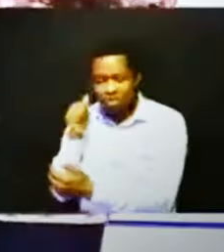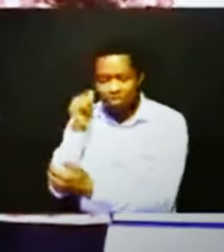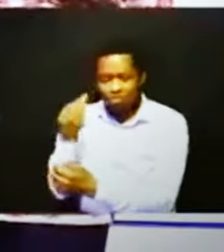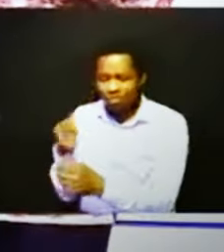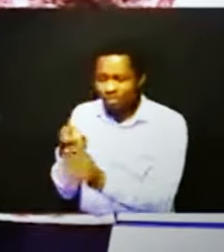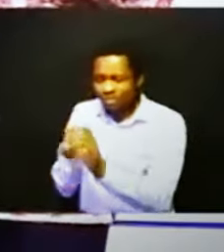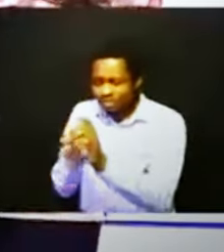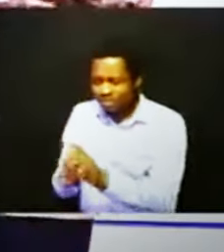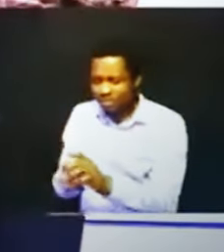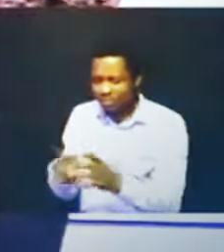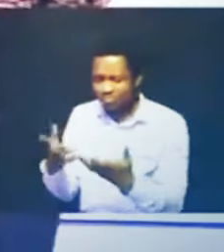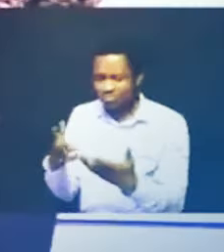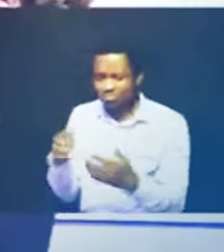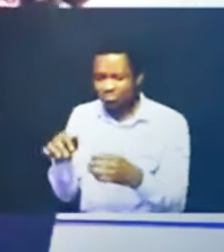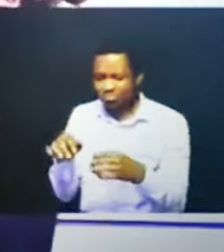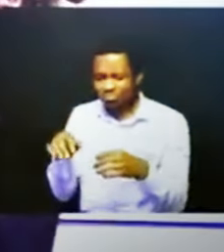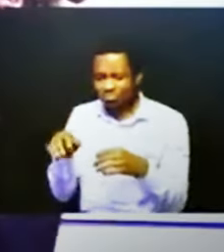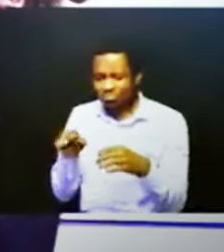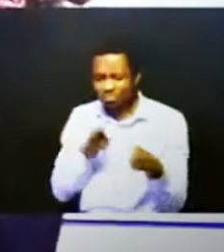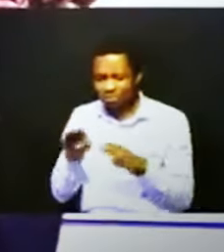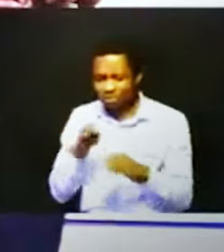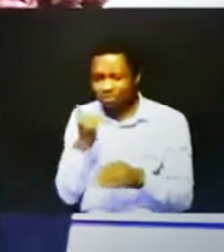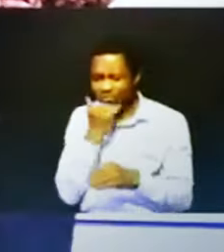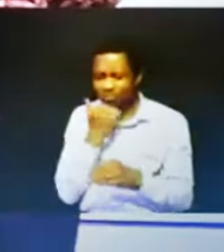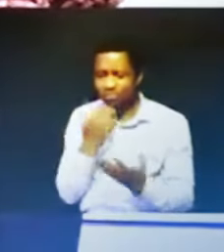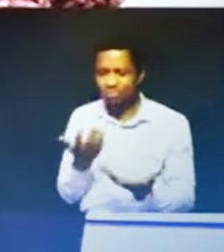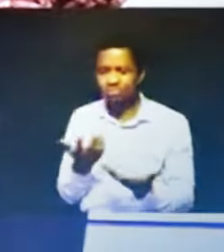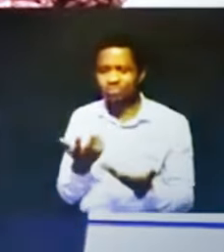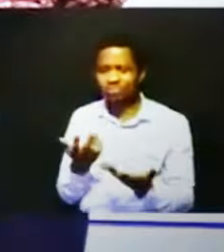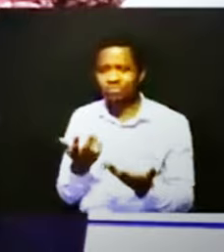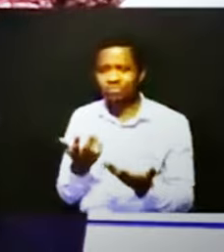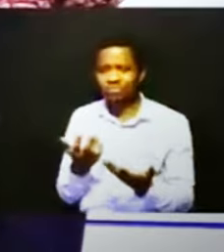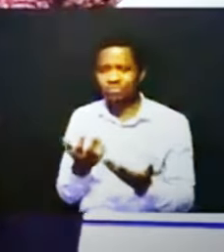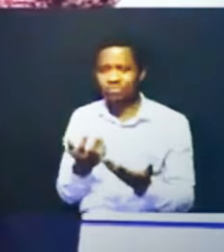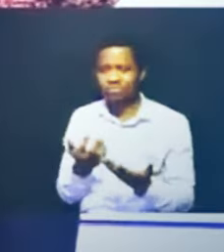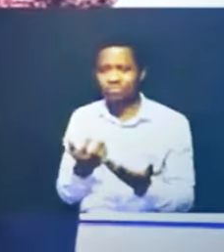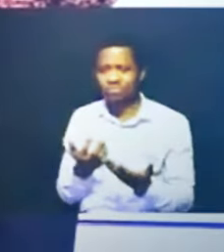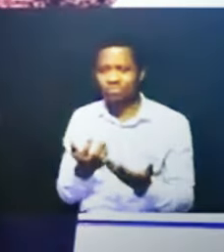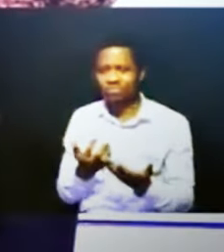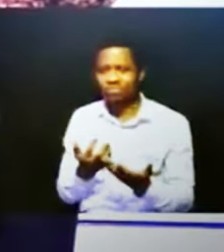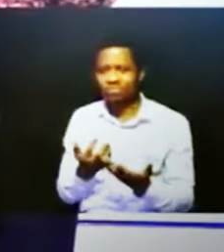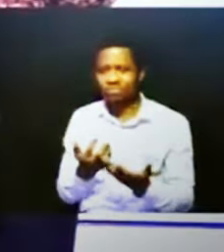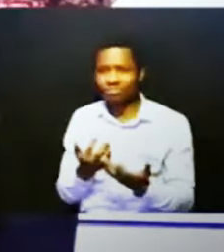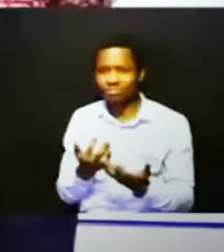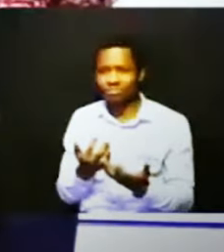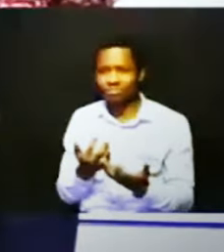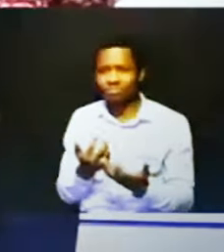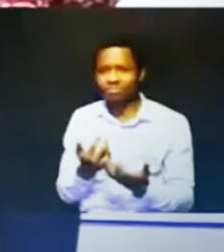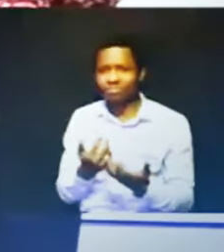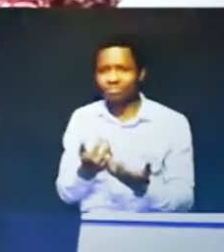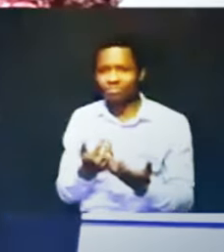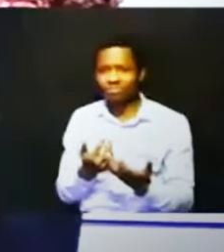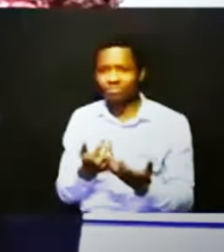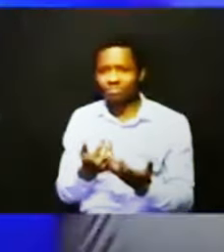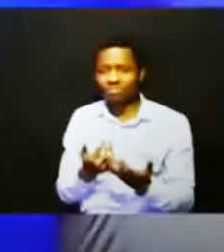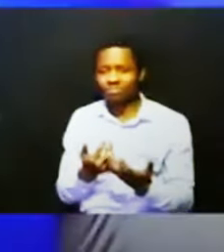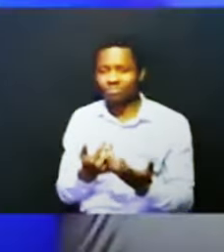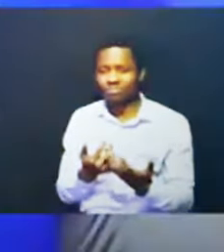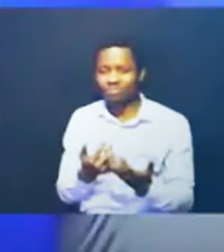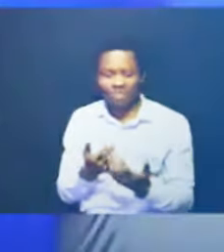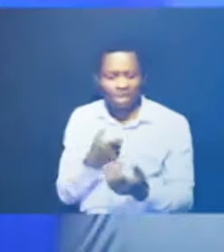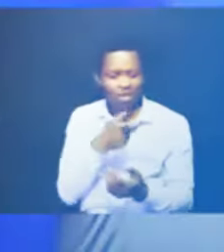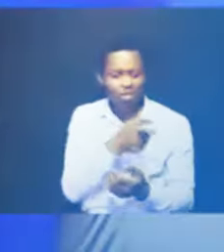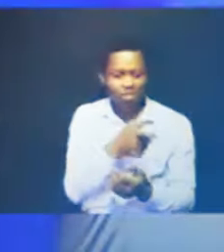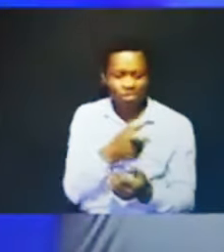misbehaving. Then the young man, all that he wanted to do, he felt like doing was to hit